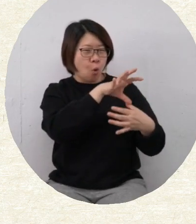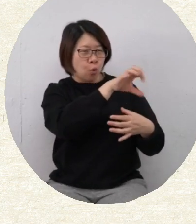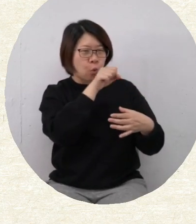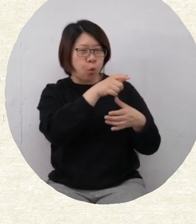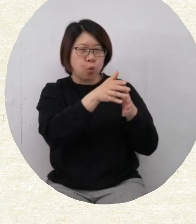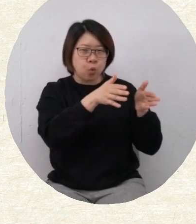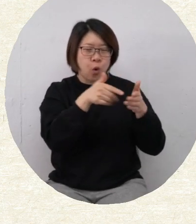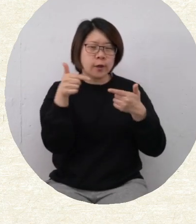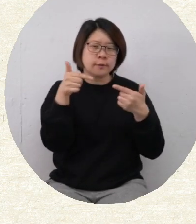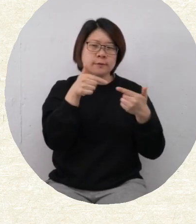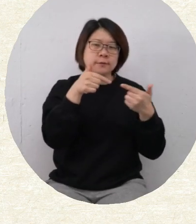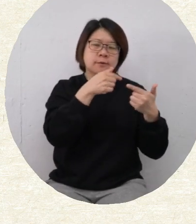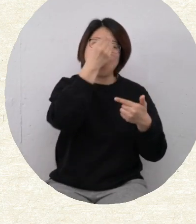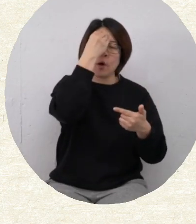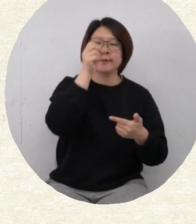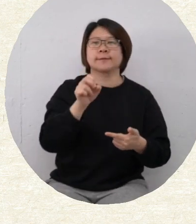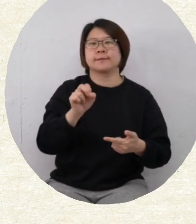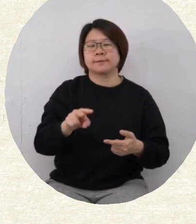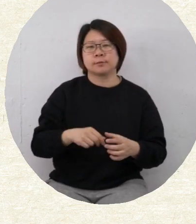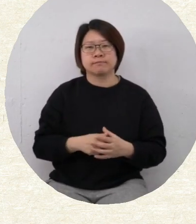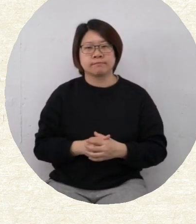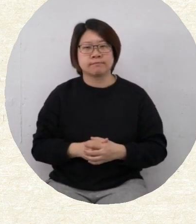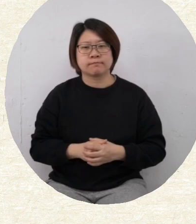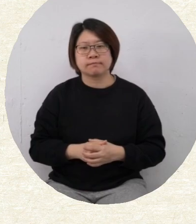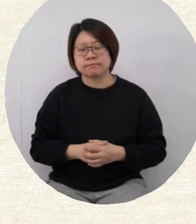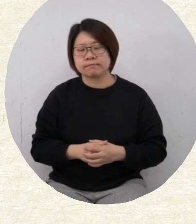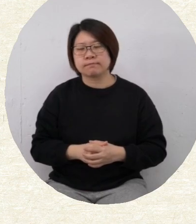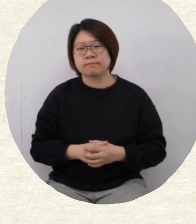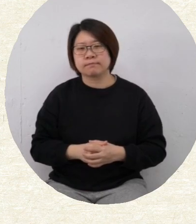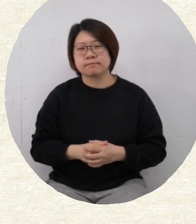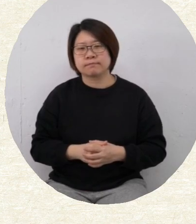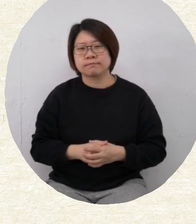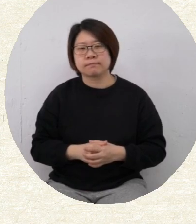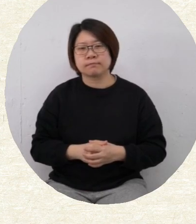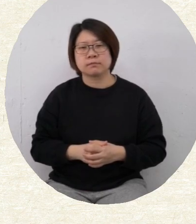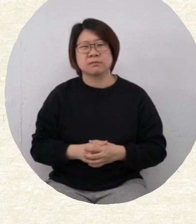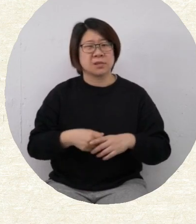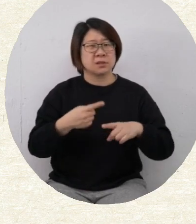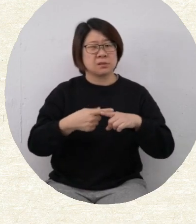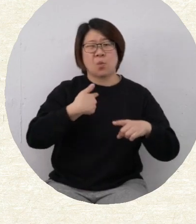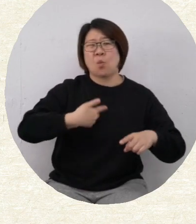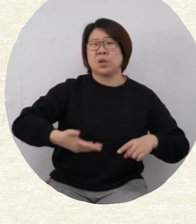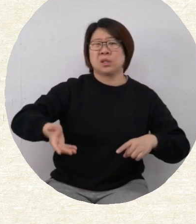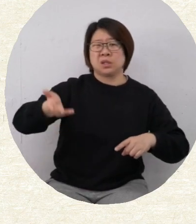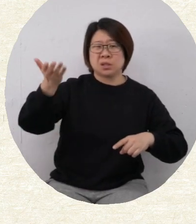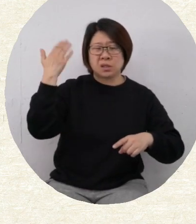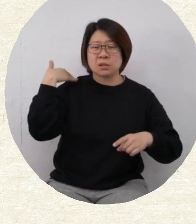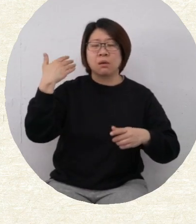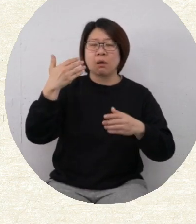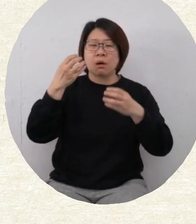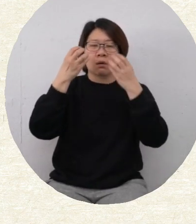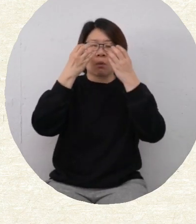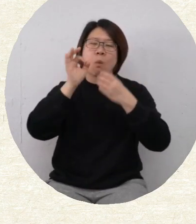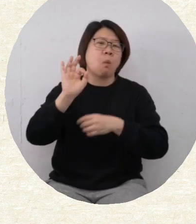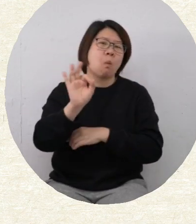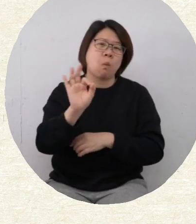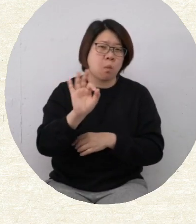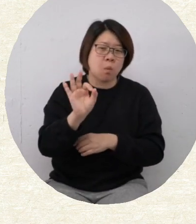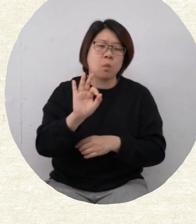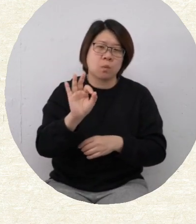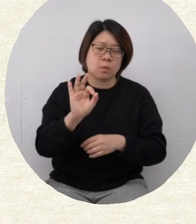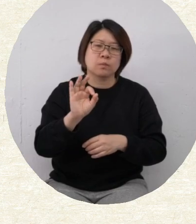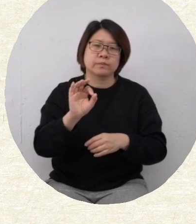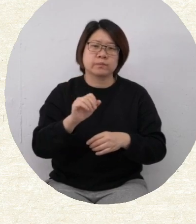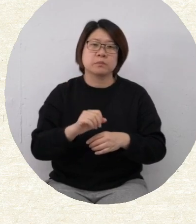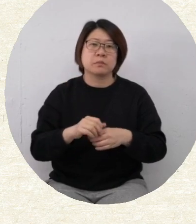very interesting to me because it is new. Not only it's new to make, I'm